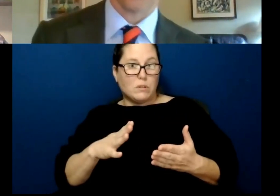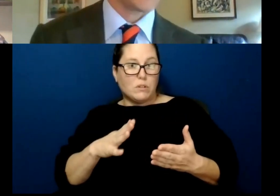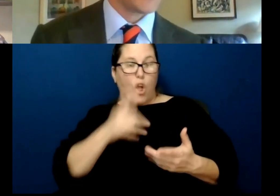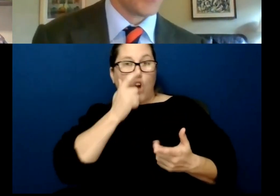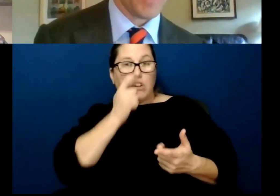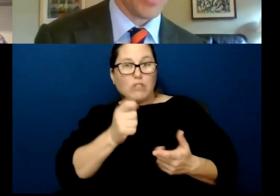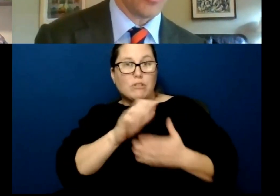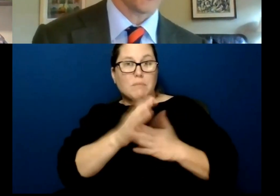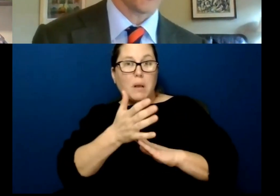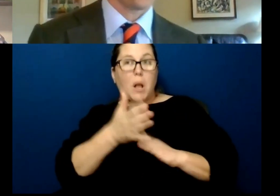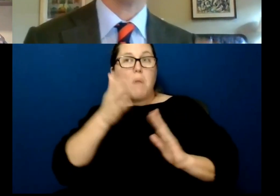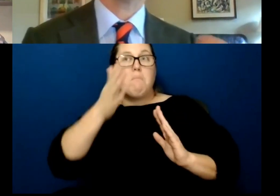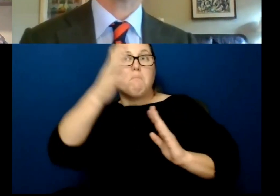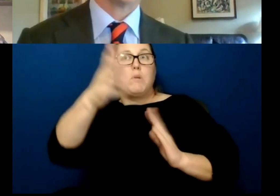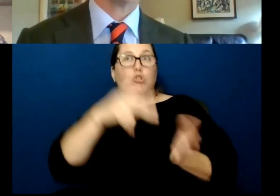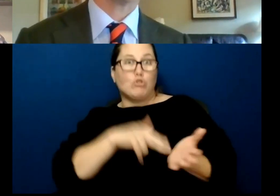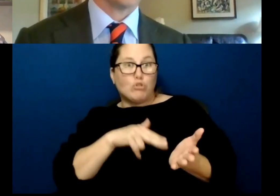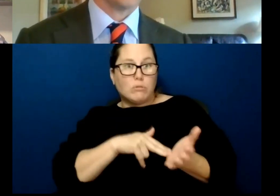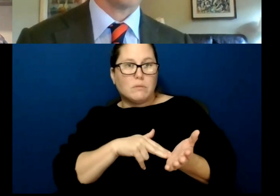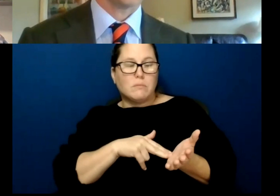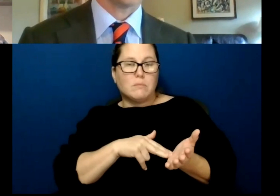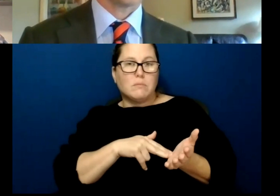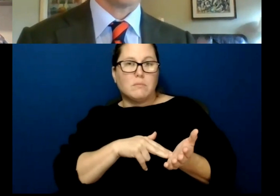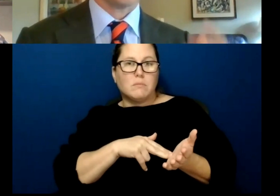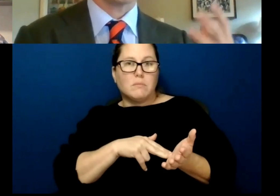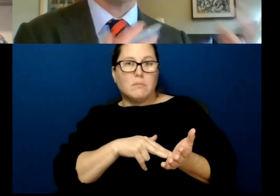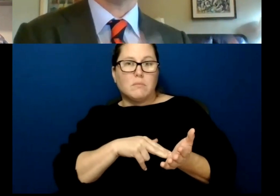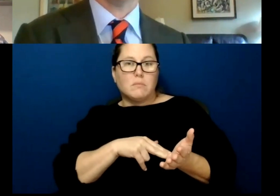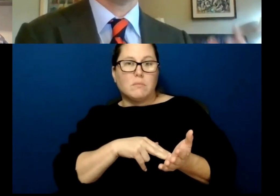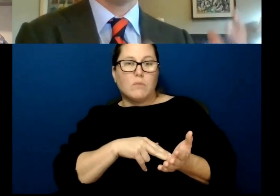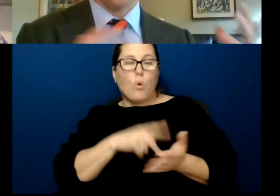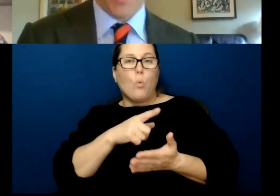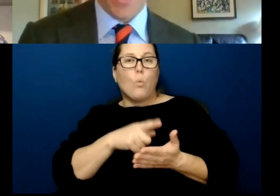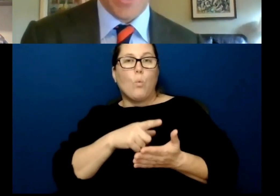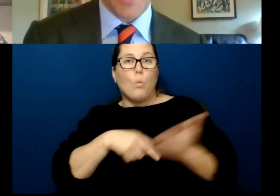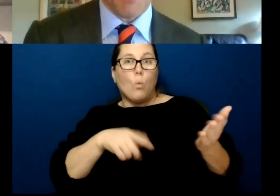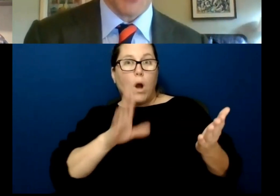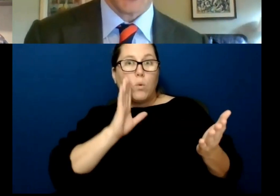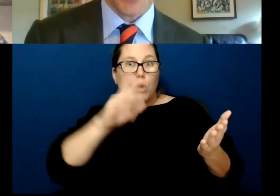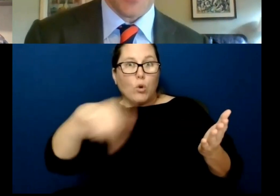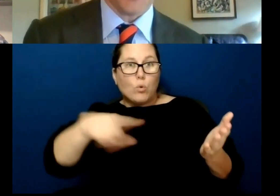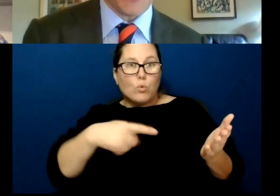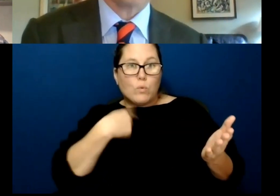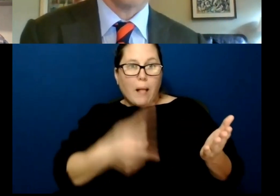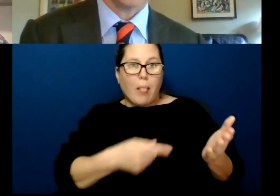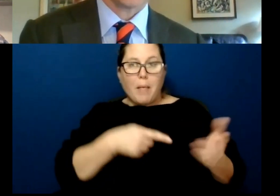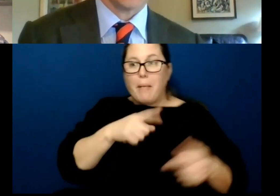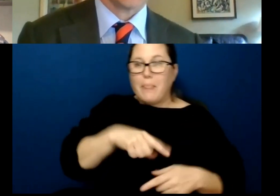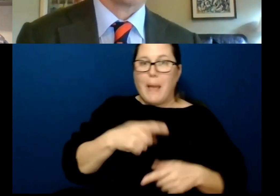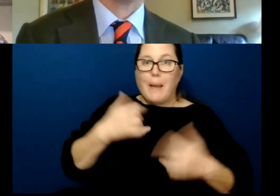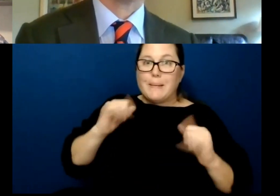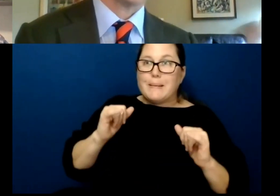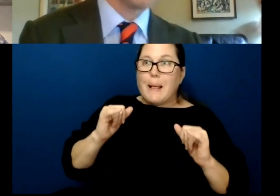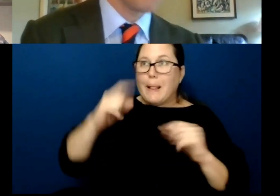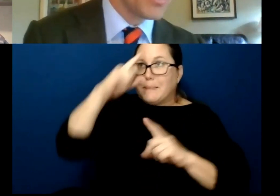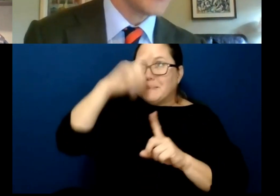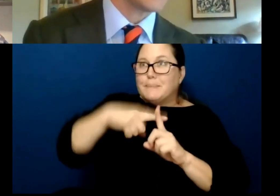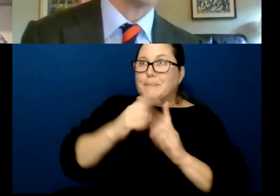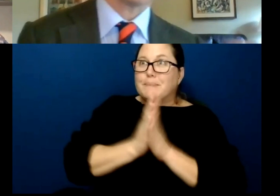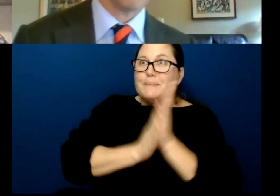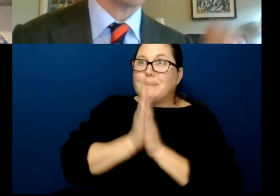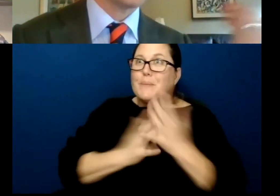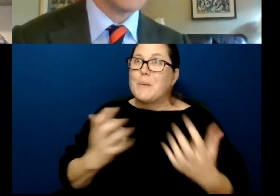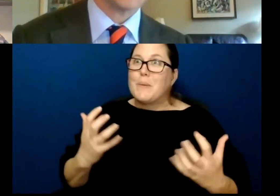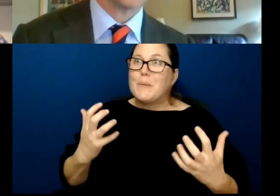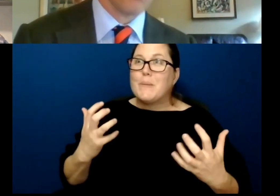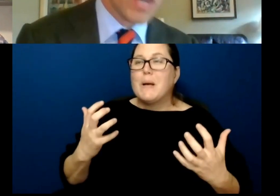nurse, working in the field. What would you say to them? You know, they're still wide-eyed, bushy-tailed, optimistic. Would you say, please